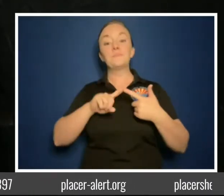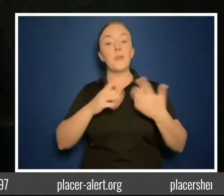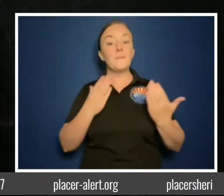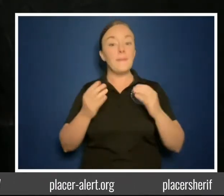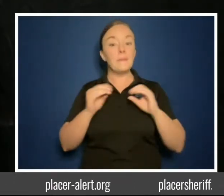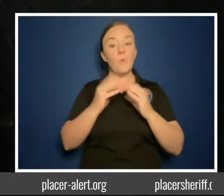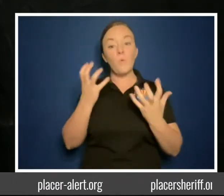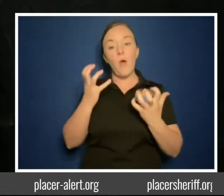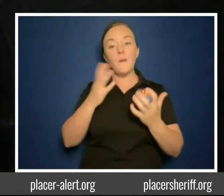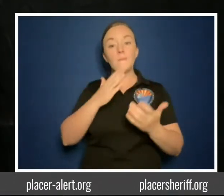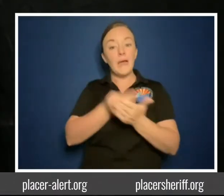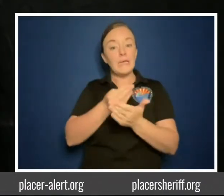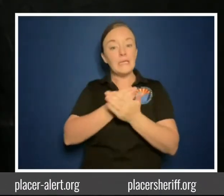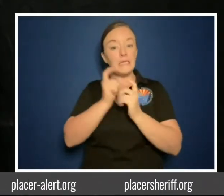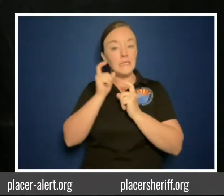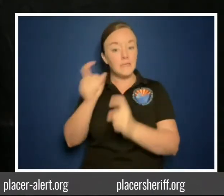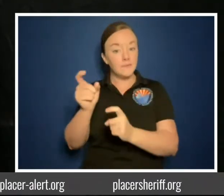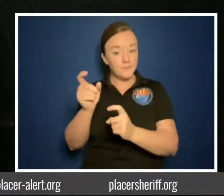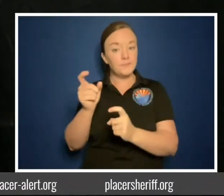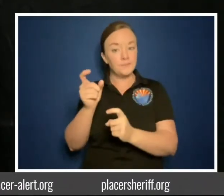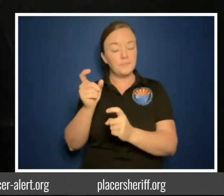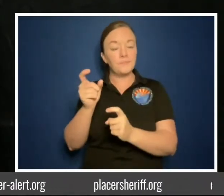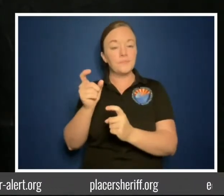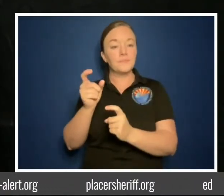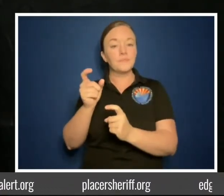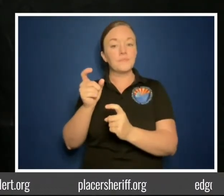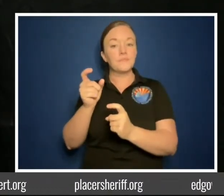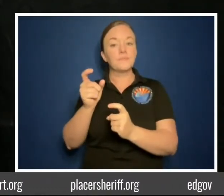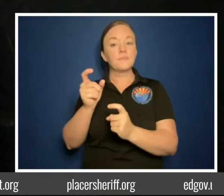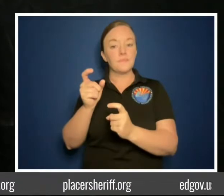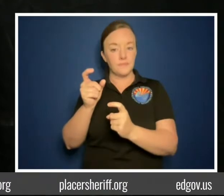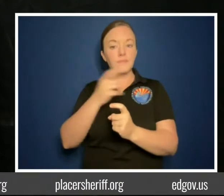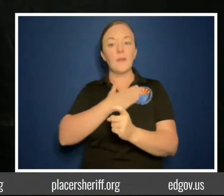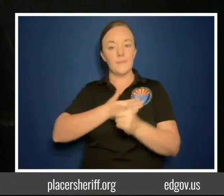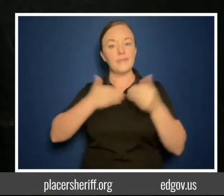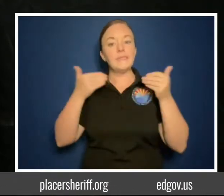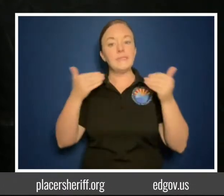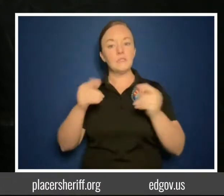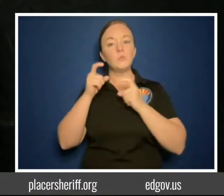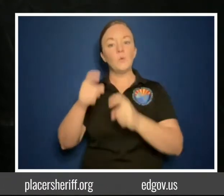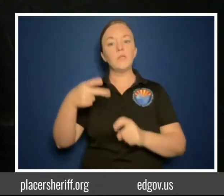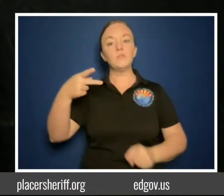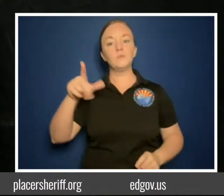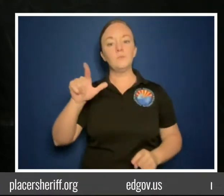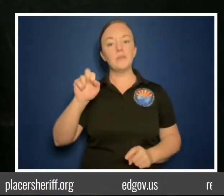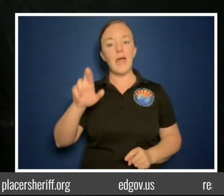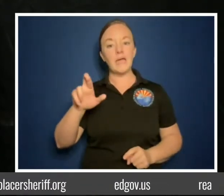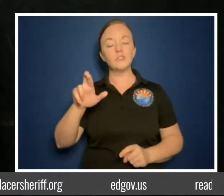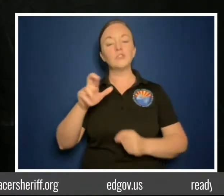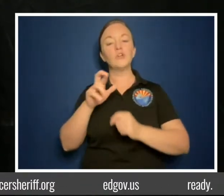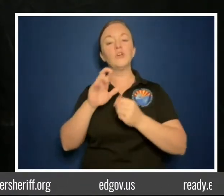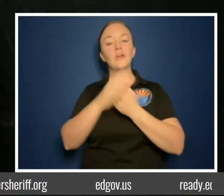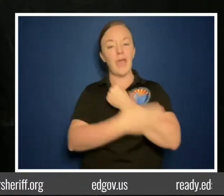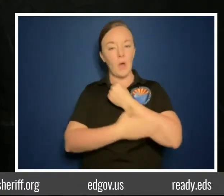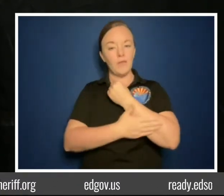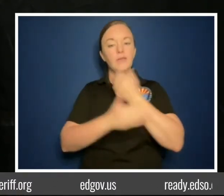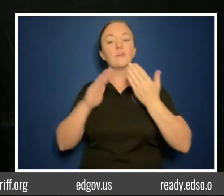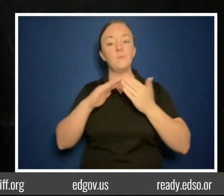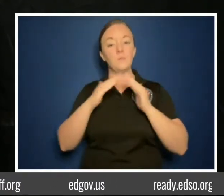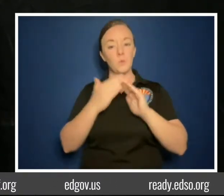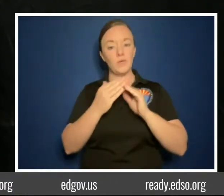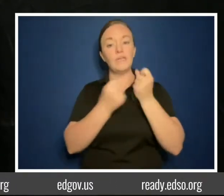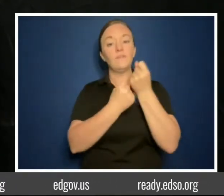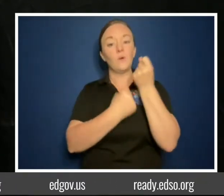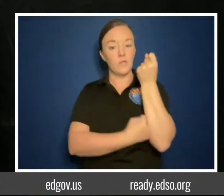monetary donation, we'd like to encourage you to donate to the Placer County Community Foundation. They have been great partners in